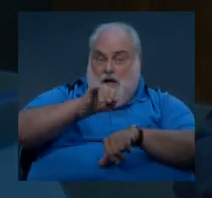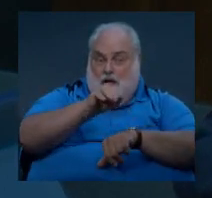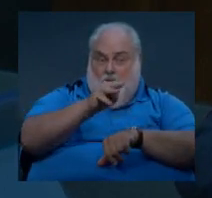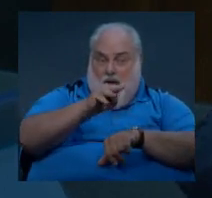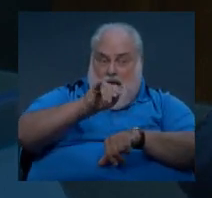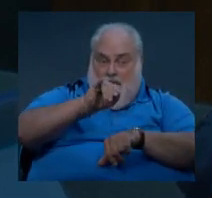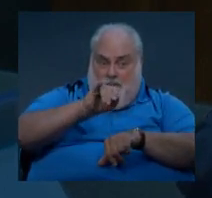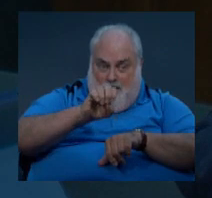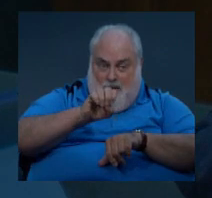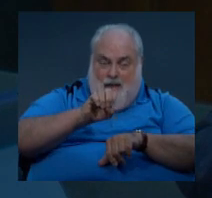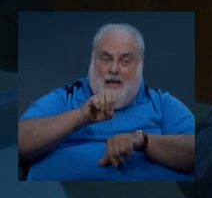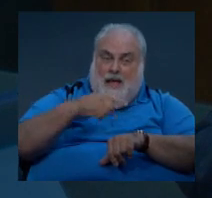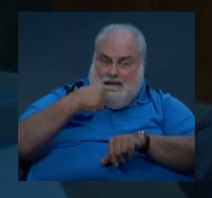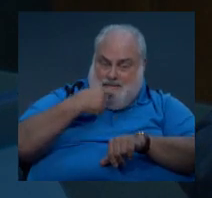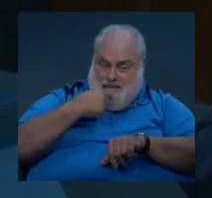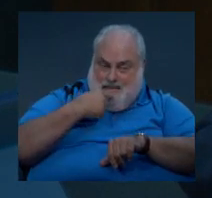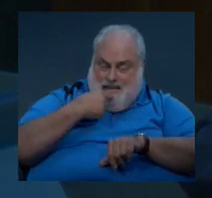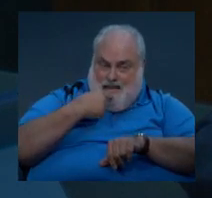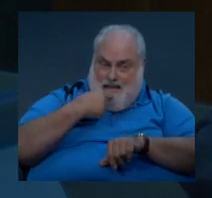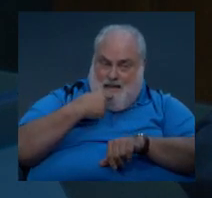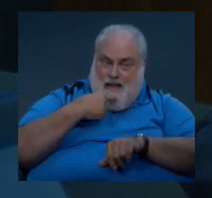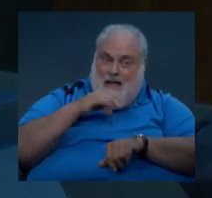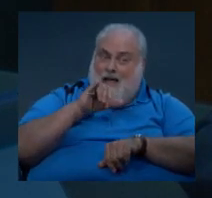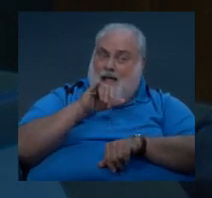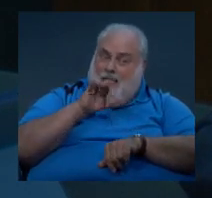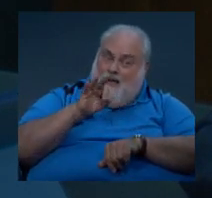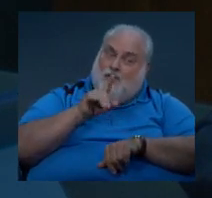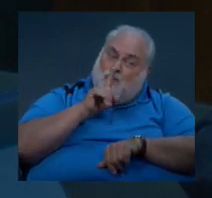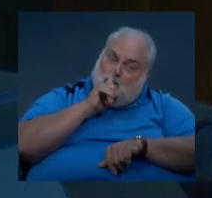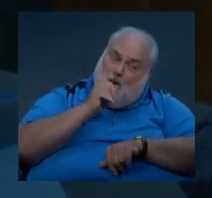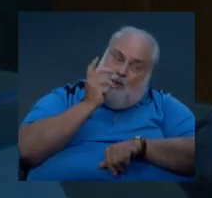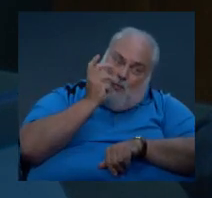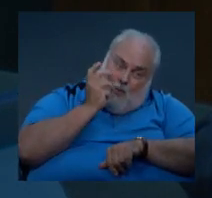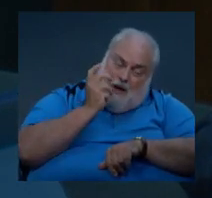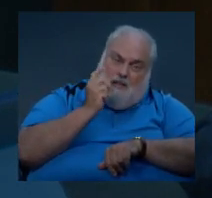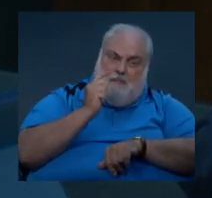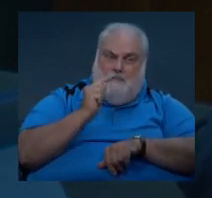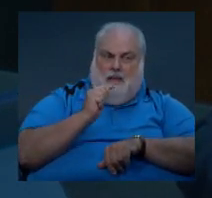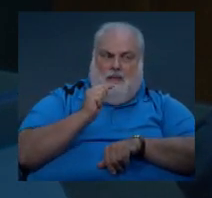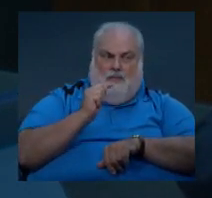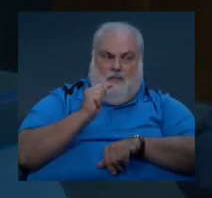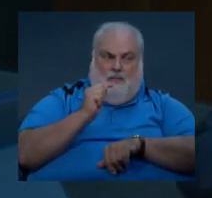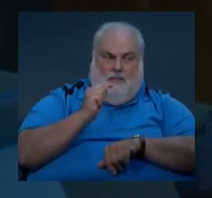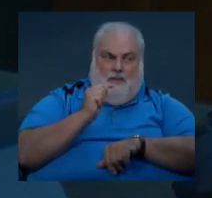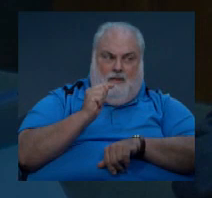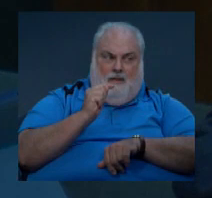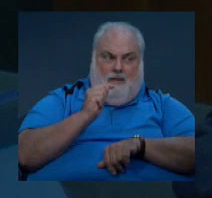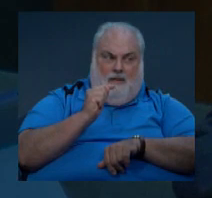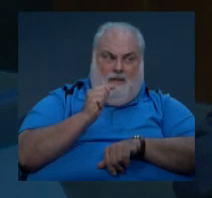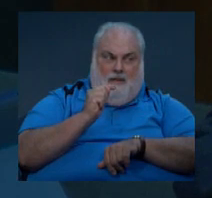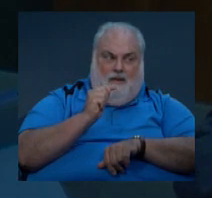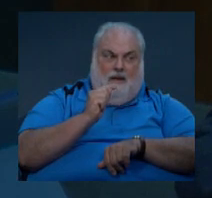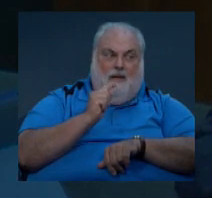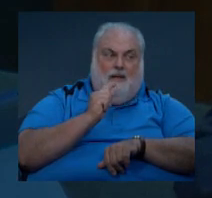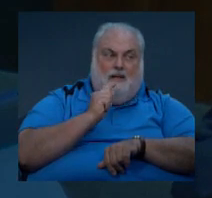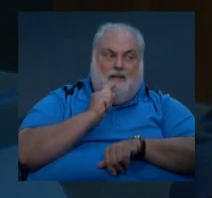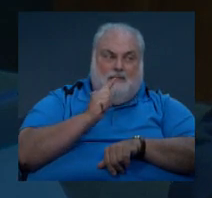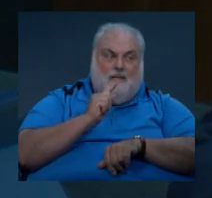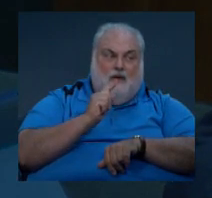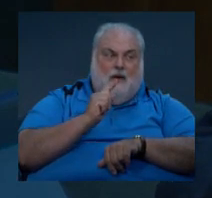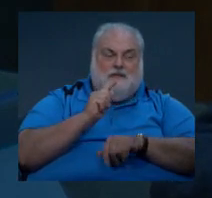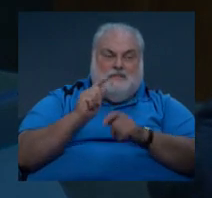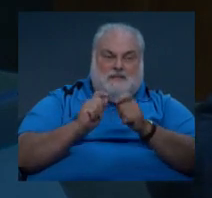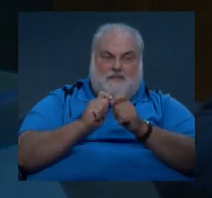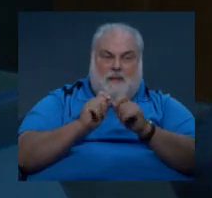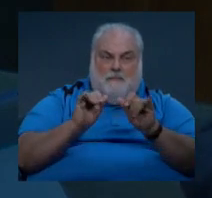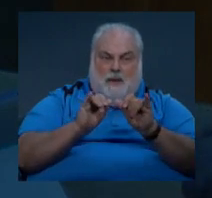explained to me, as I said earlier, that if they really want the bathroom there, there's a measure that they have to take.